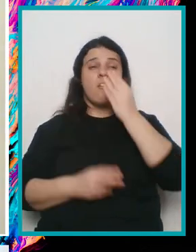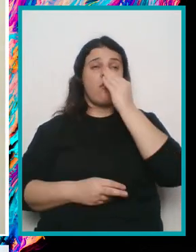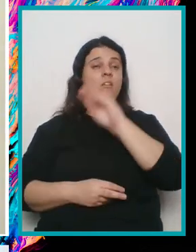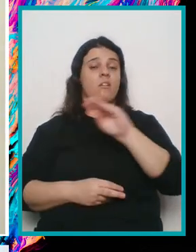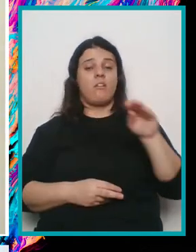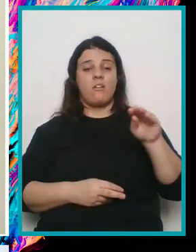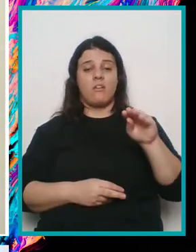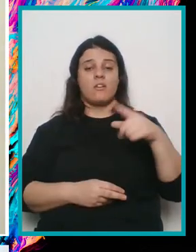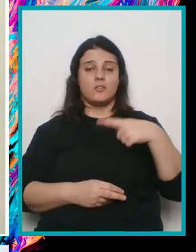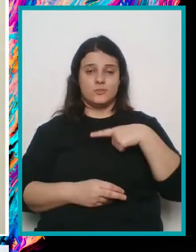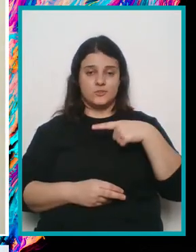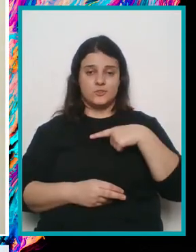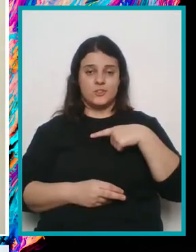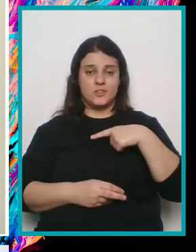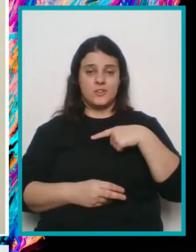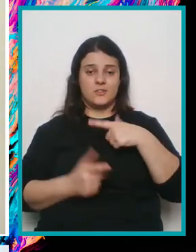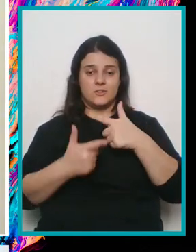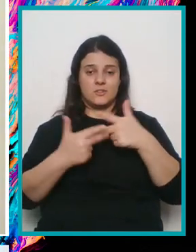pandemic,